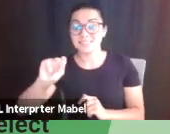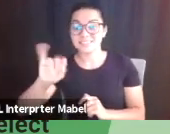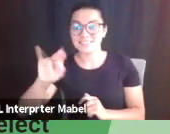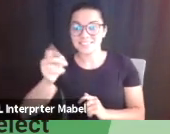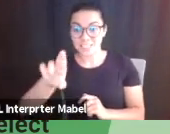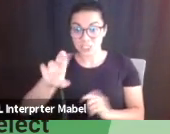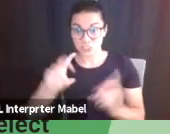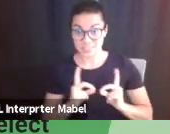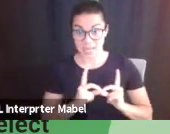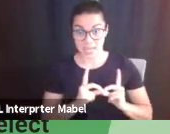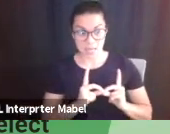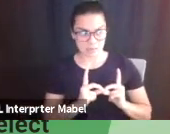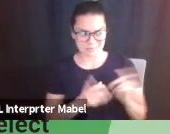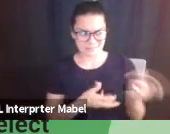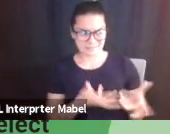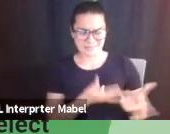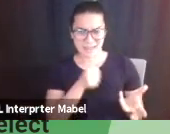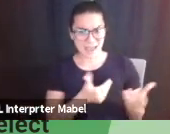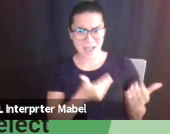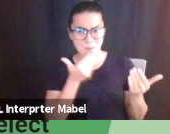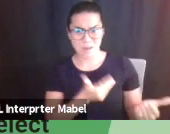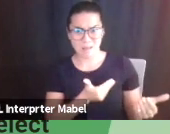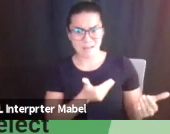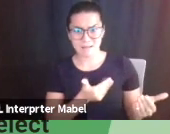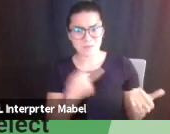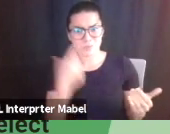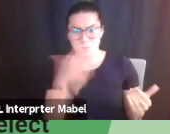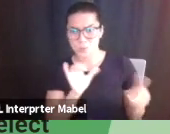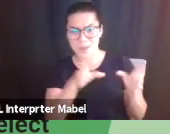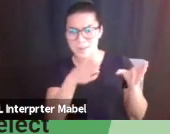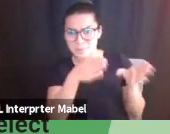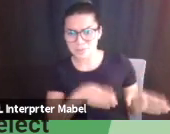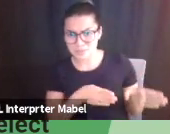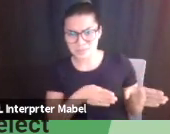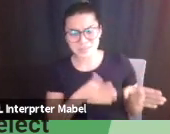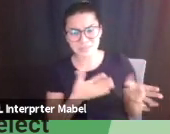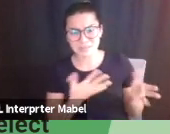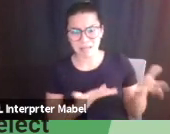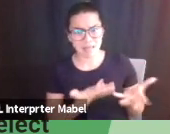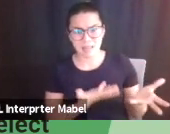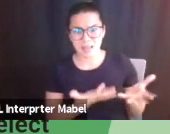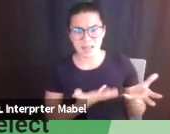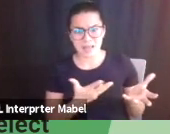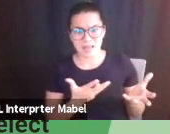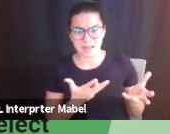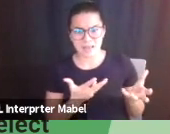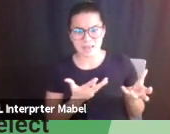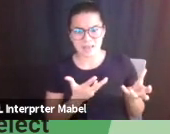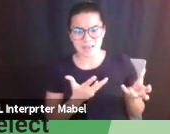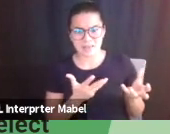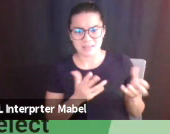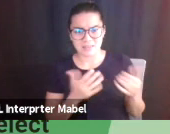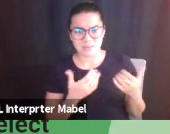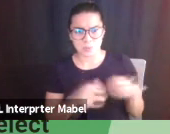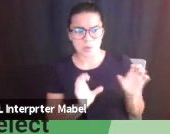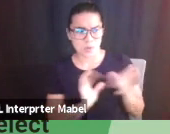but you don't know this person, so you're not about to, you know, try to say anything negative.